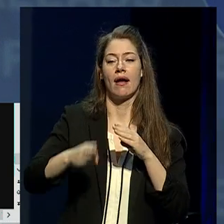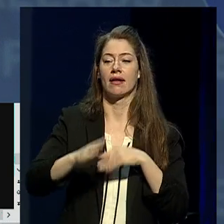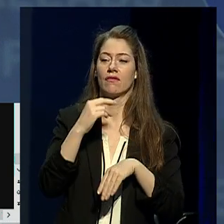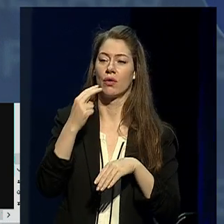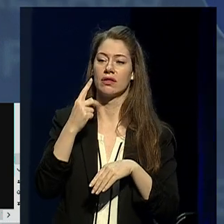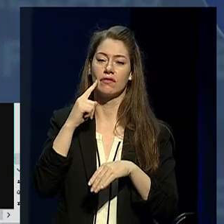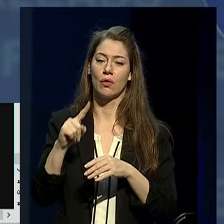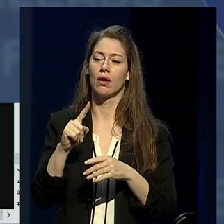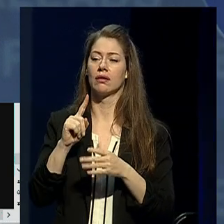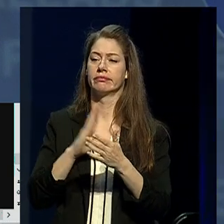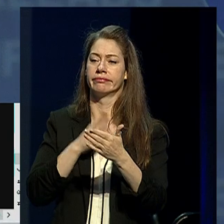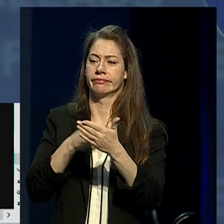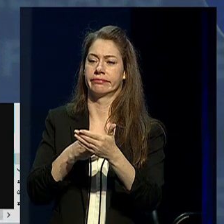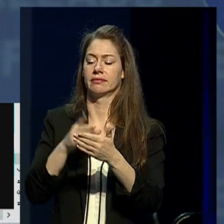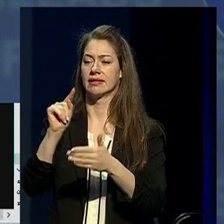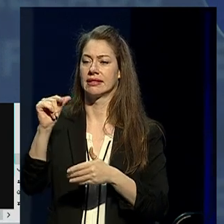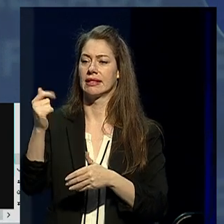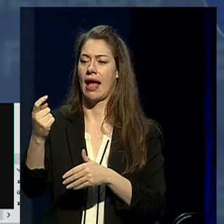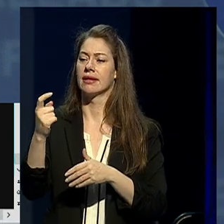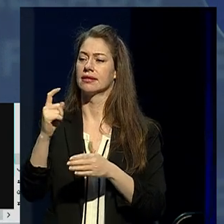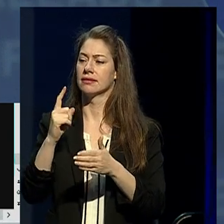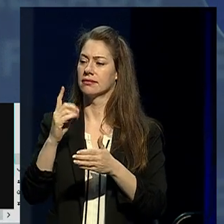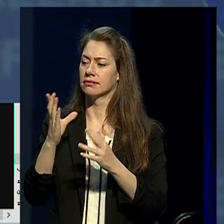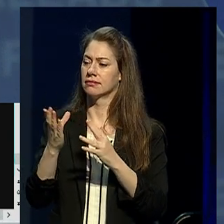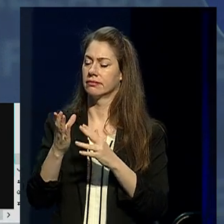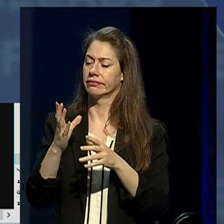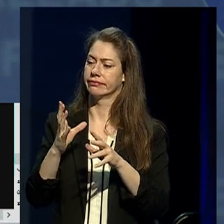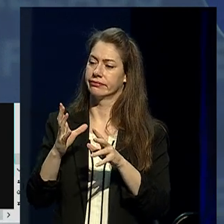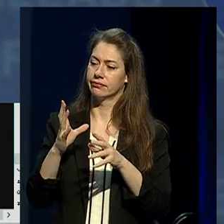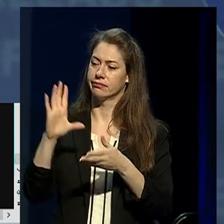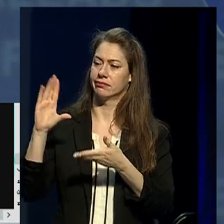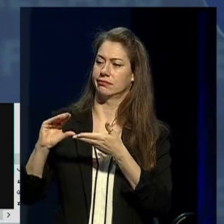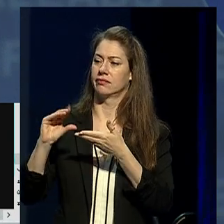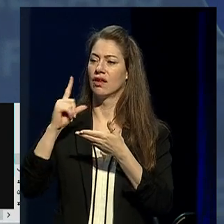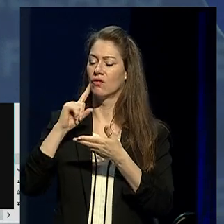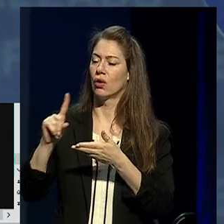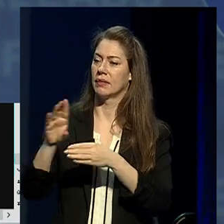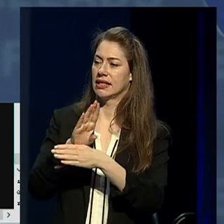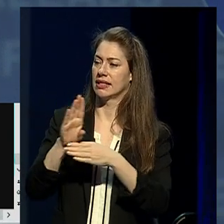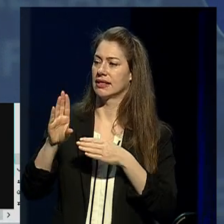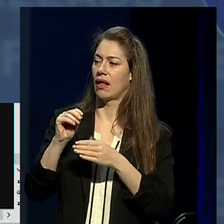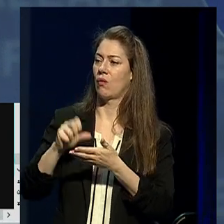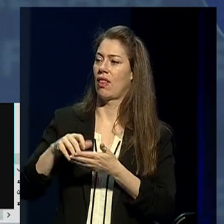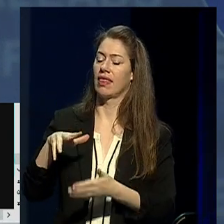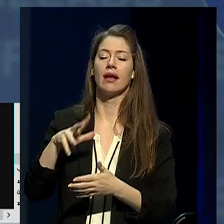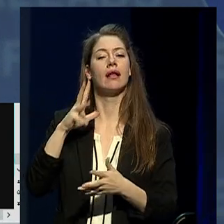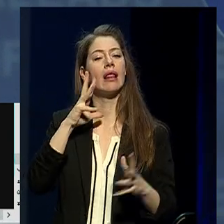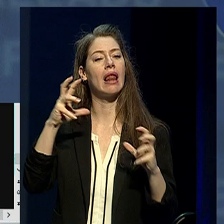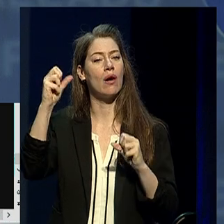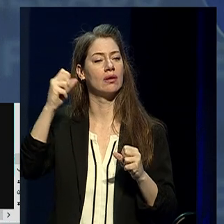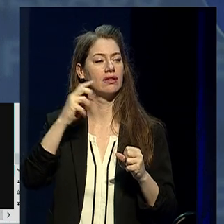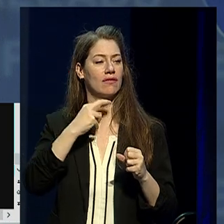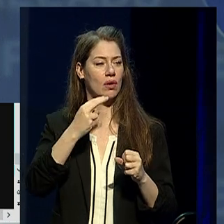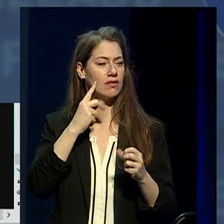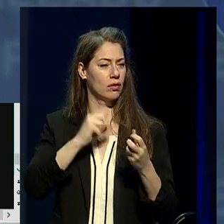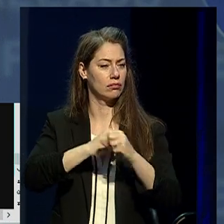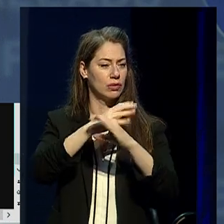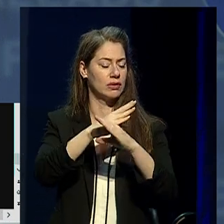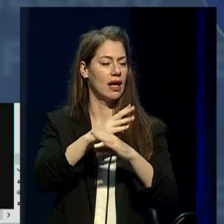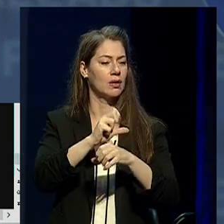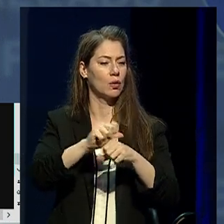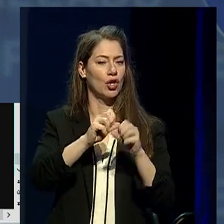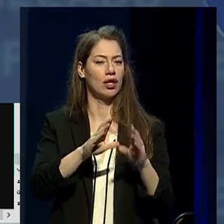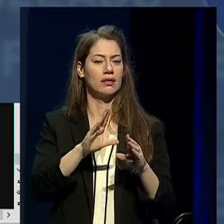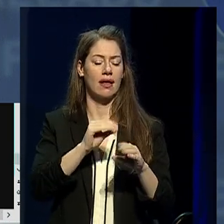breaks for businesses and the wealthy, its loudest voice for the protection of workers, and its fiercest